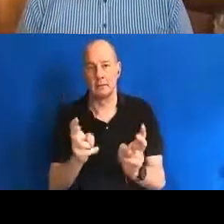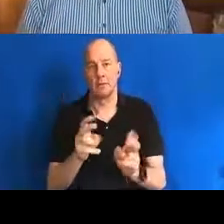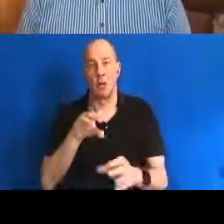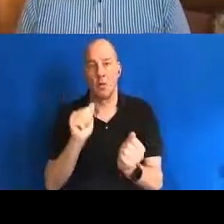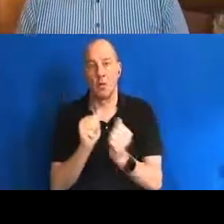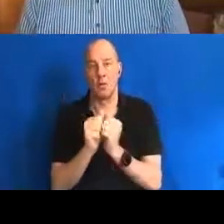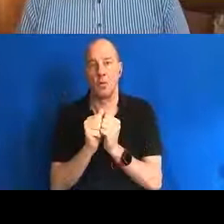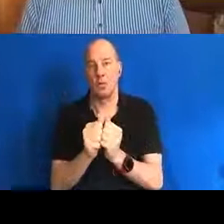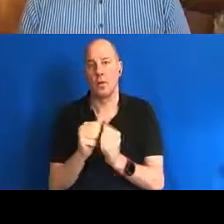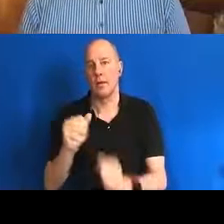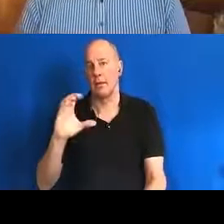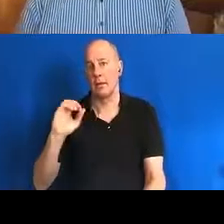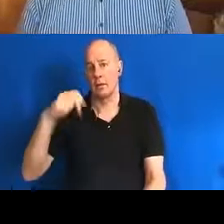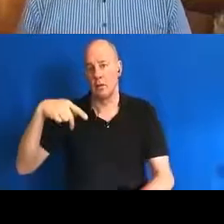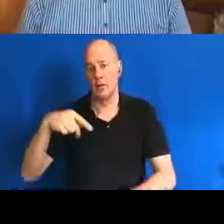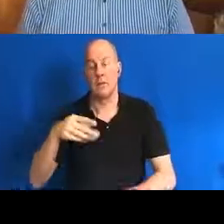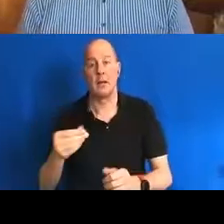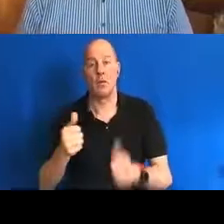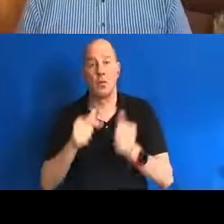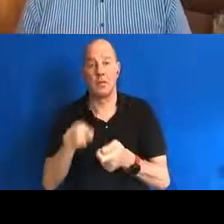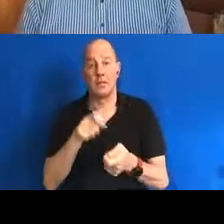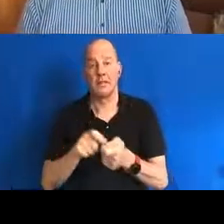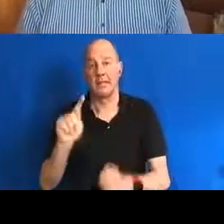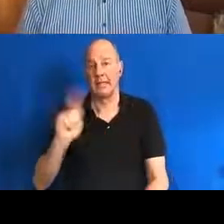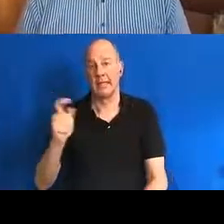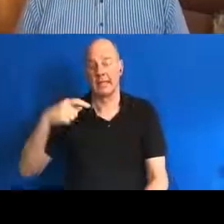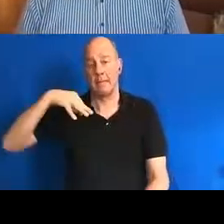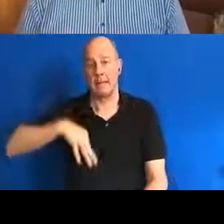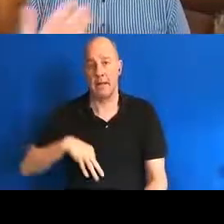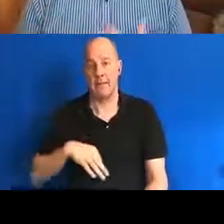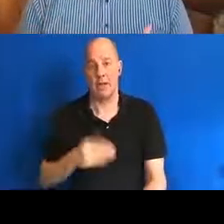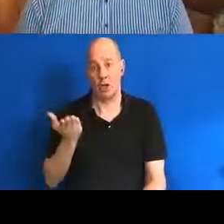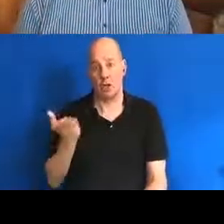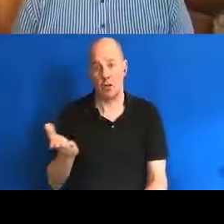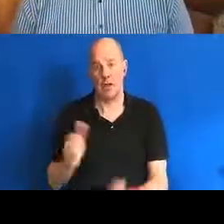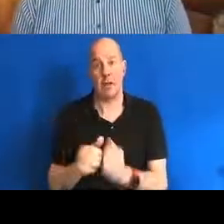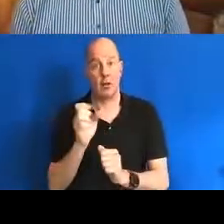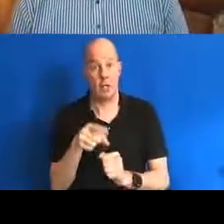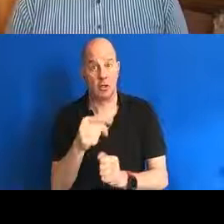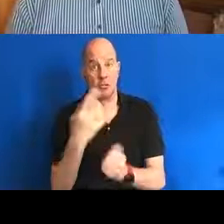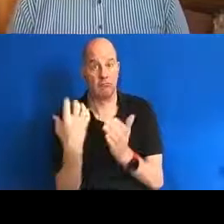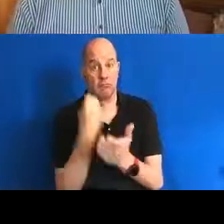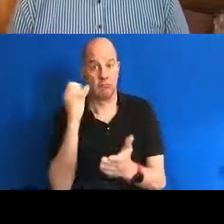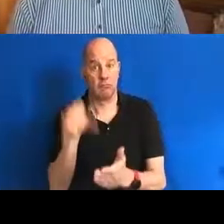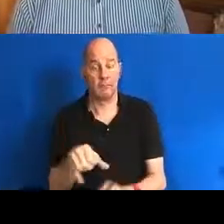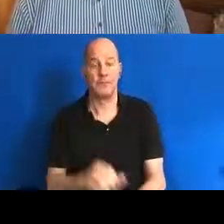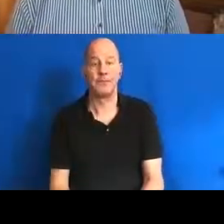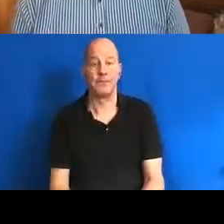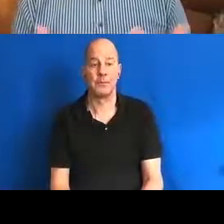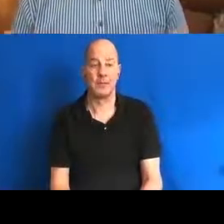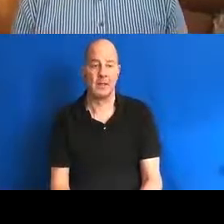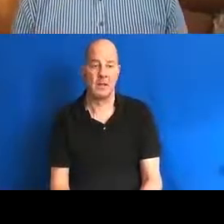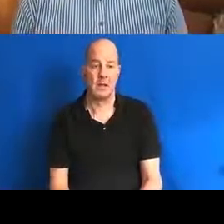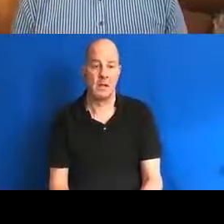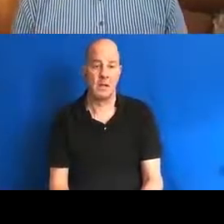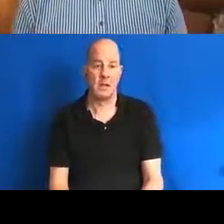specific tax benefits exist and how can your cooperative take advantage of them. I'll be talking a little bit about that too. And then